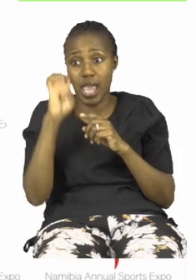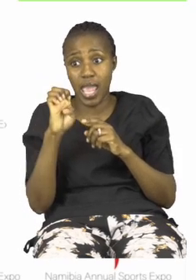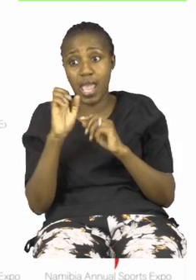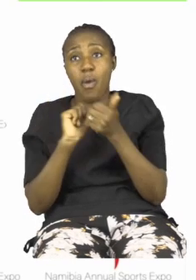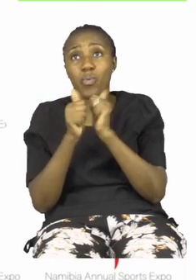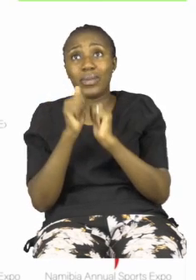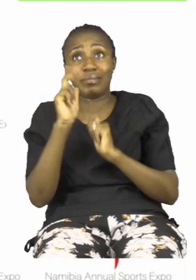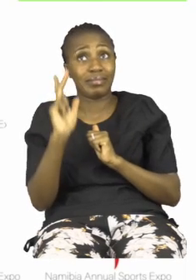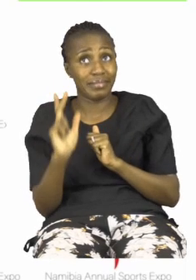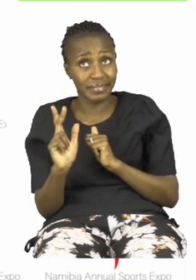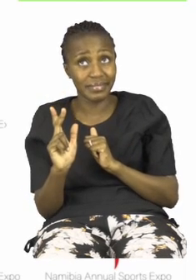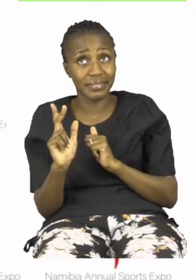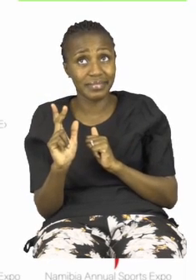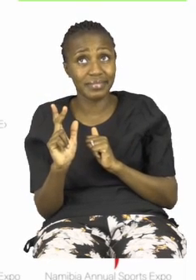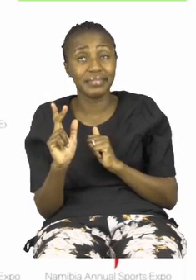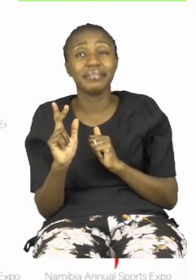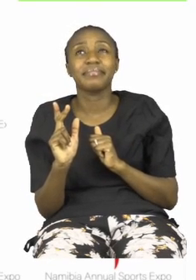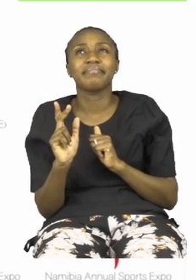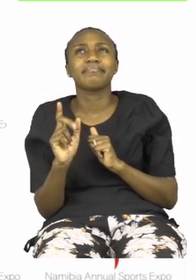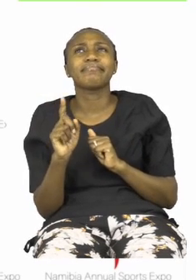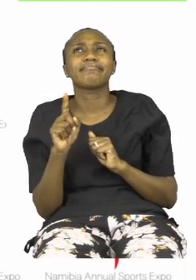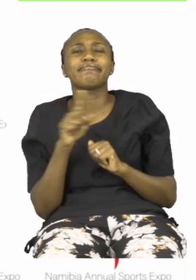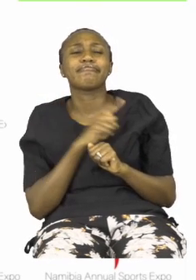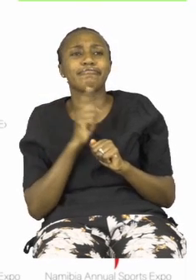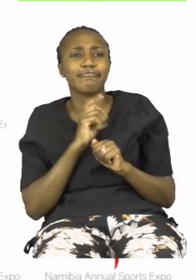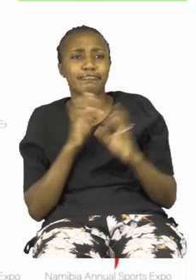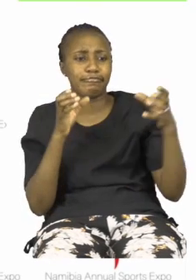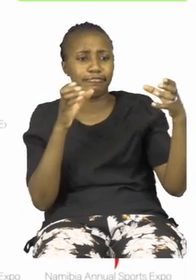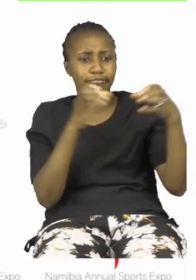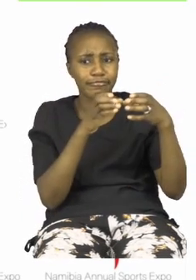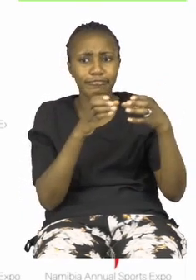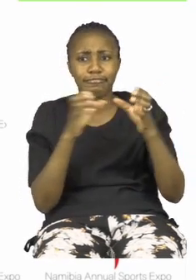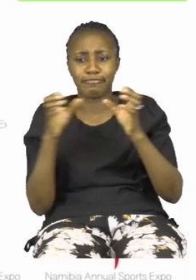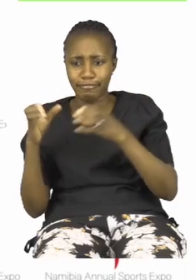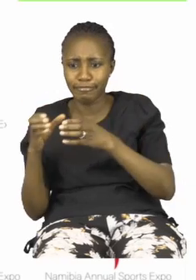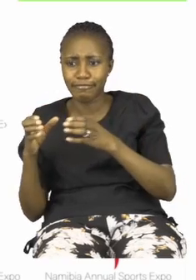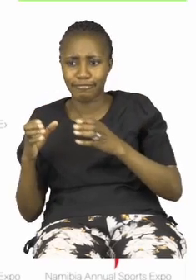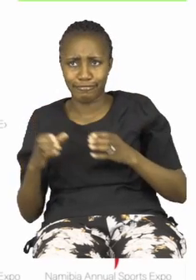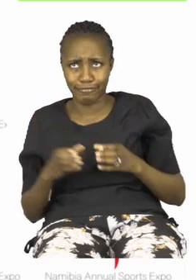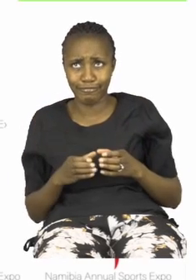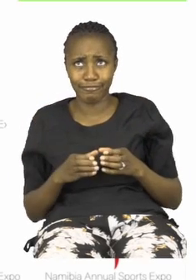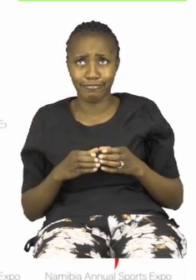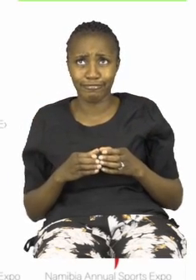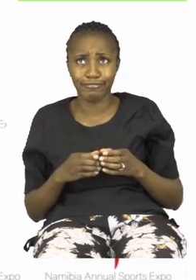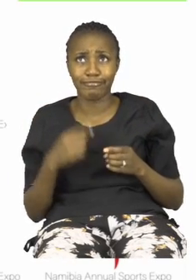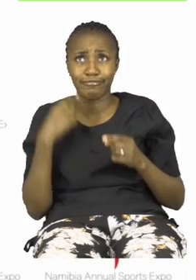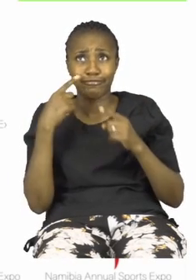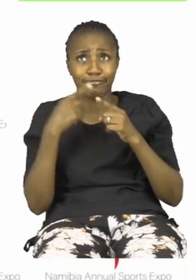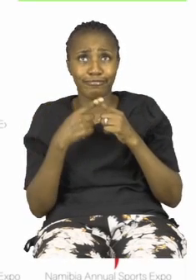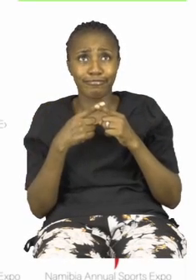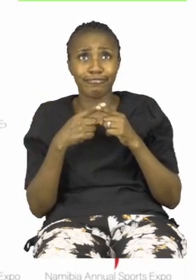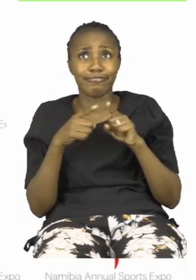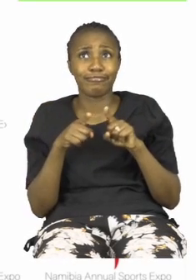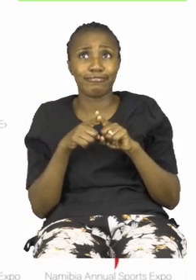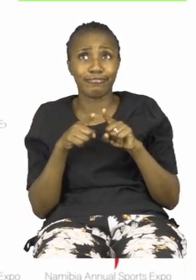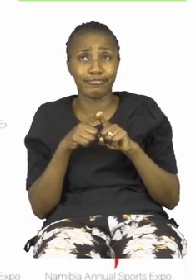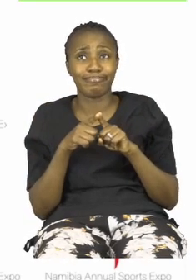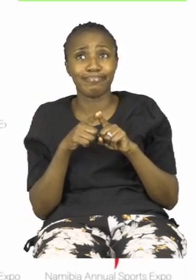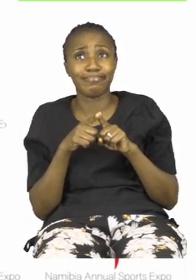because they are now classifying esports under what they call mind sports, not traditional